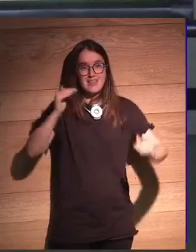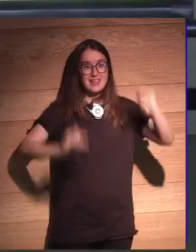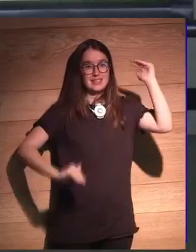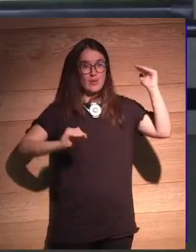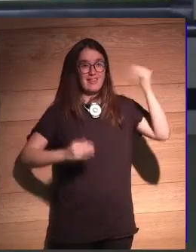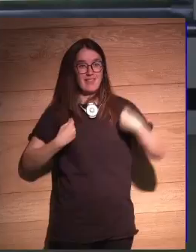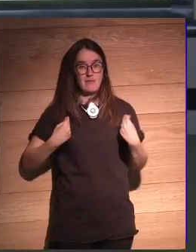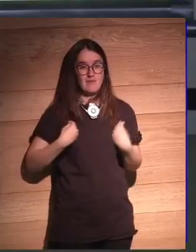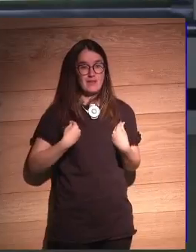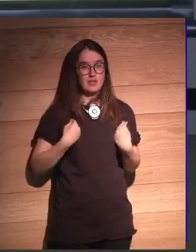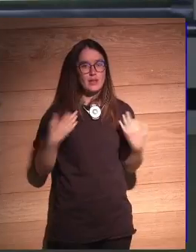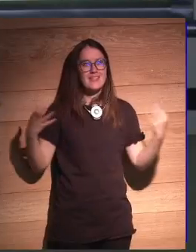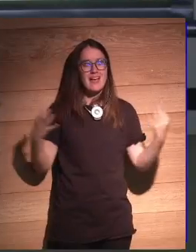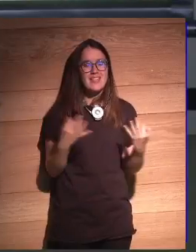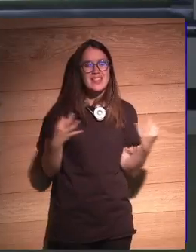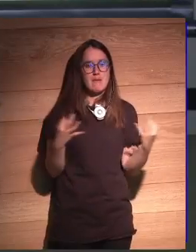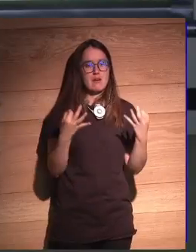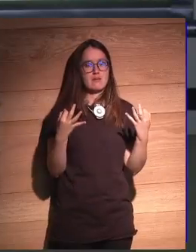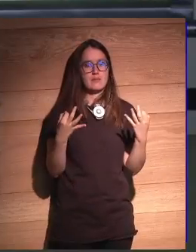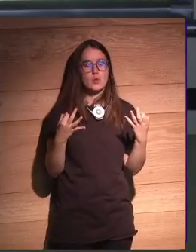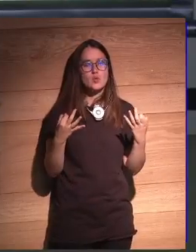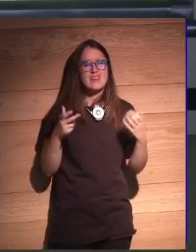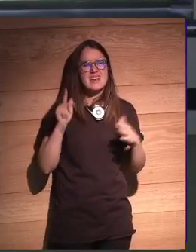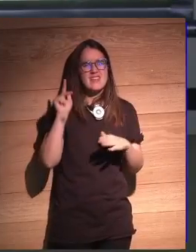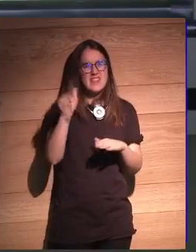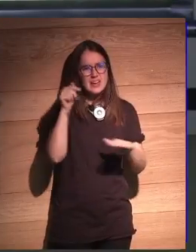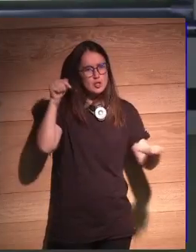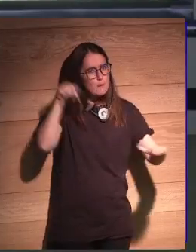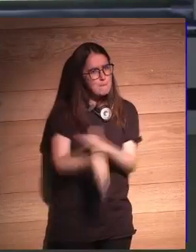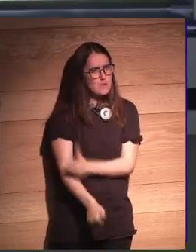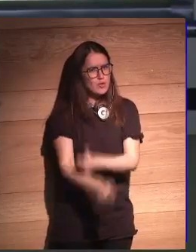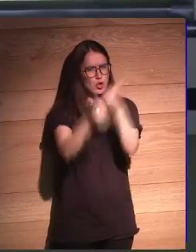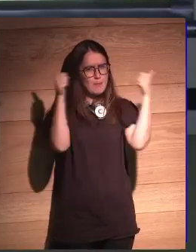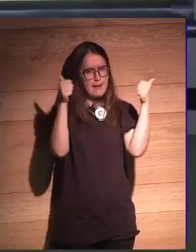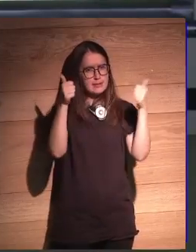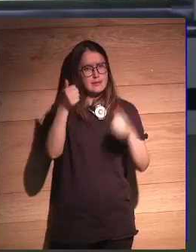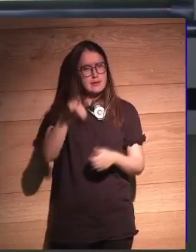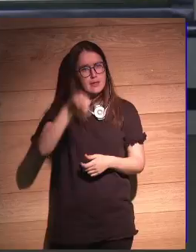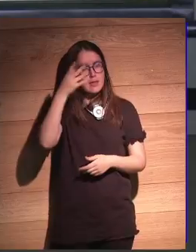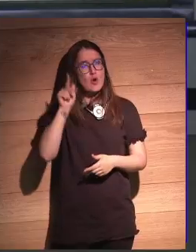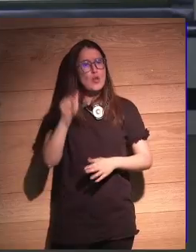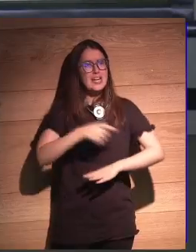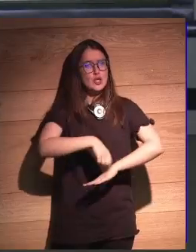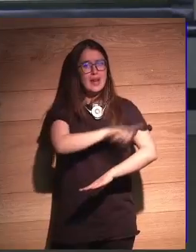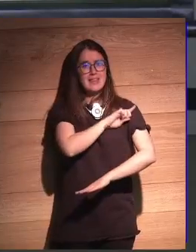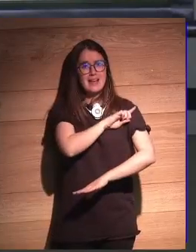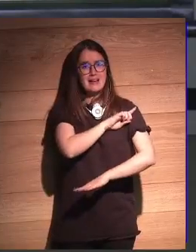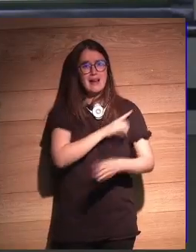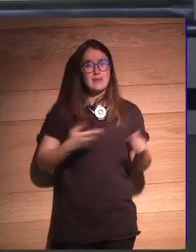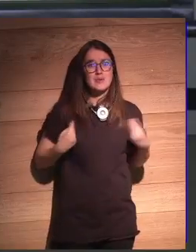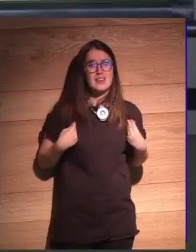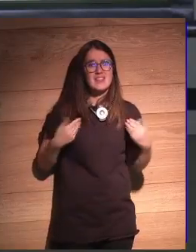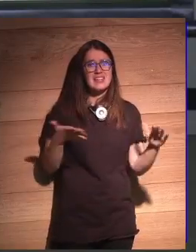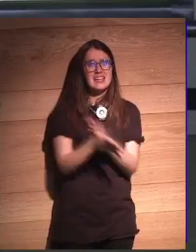there needs to be a deeper right to housing, that the idea of a radical right to housing means the imperative